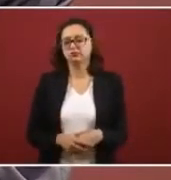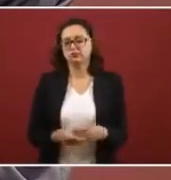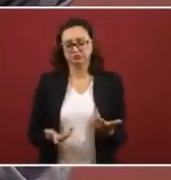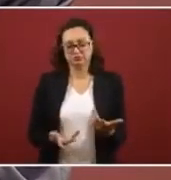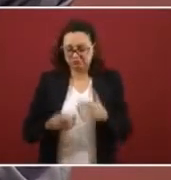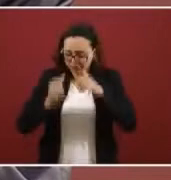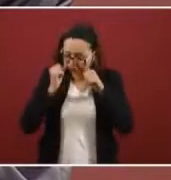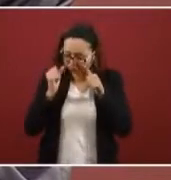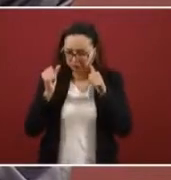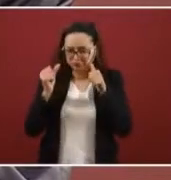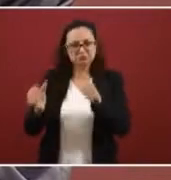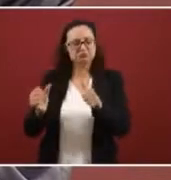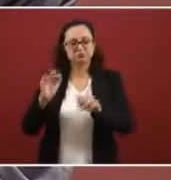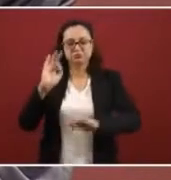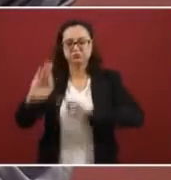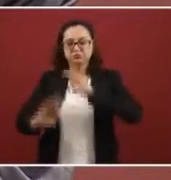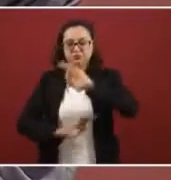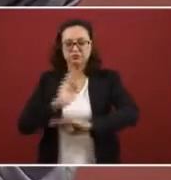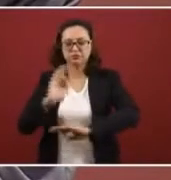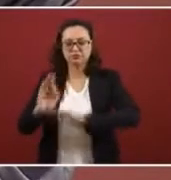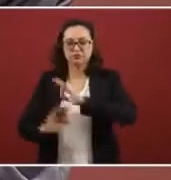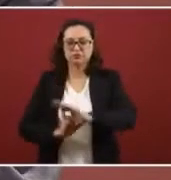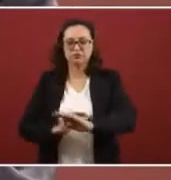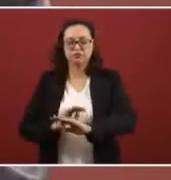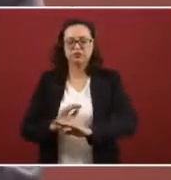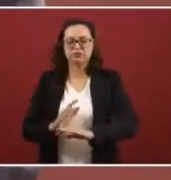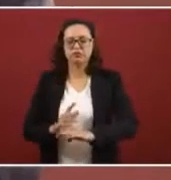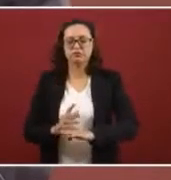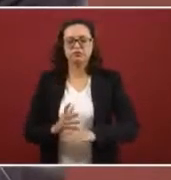that need to be attended to,